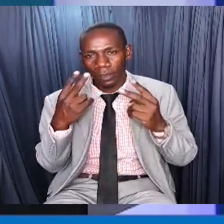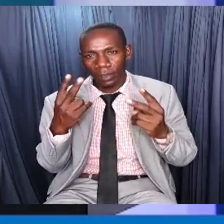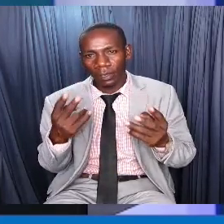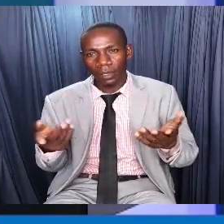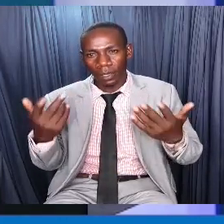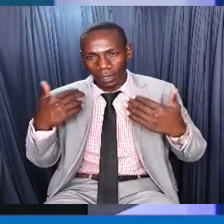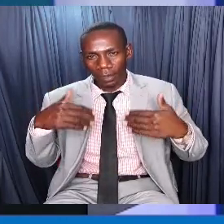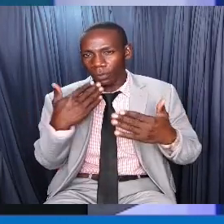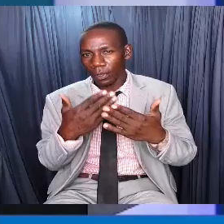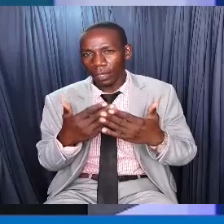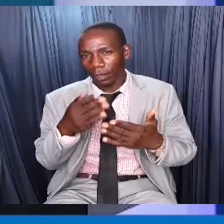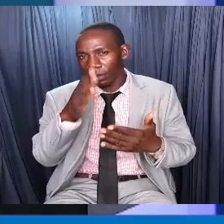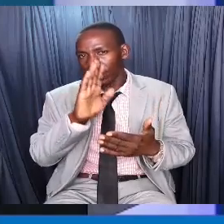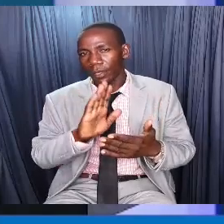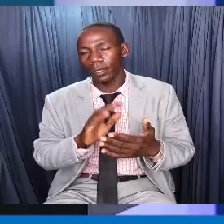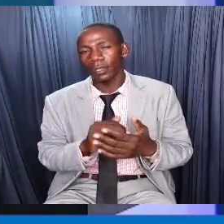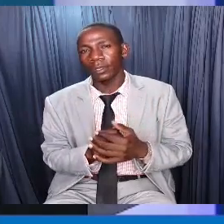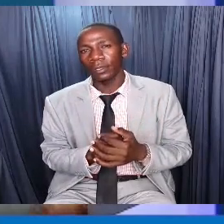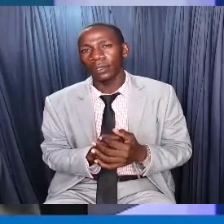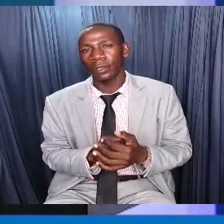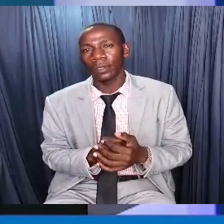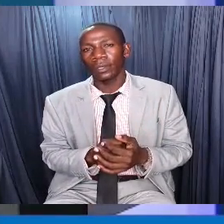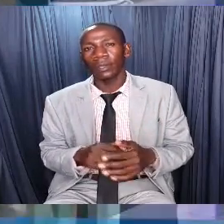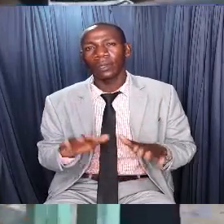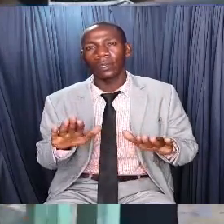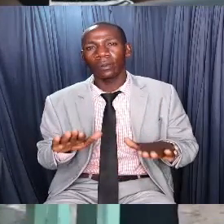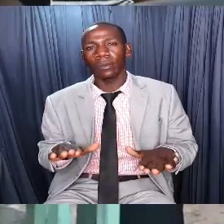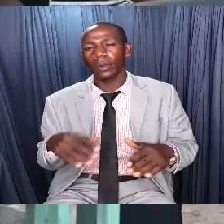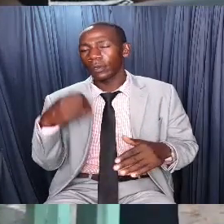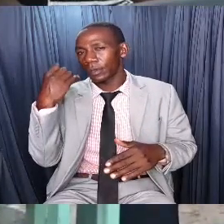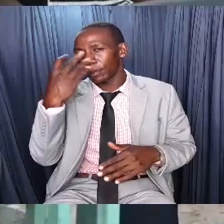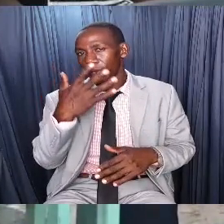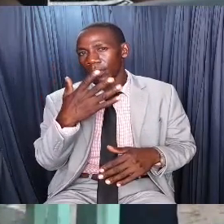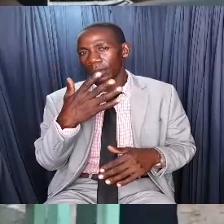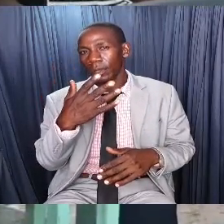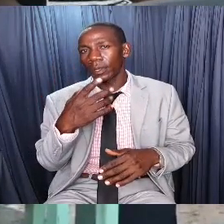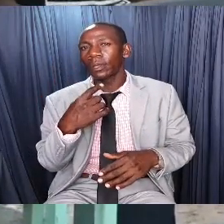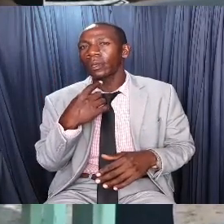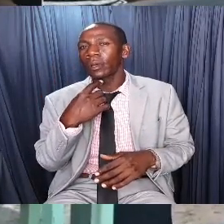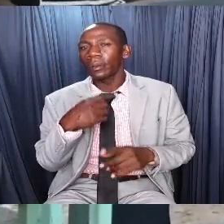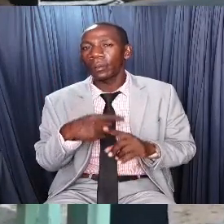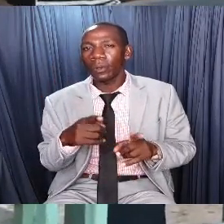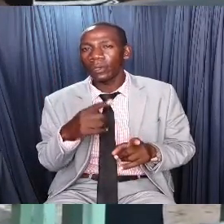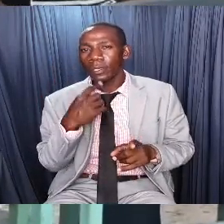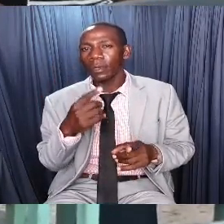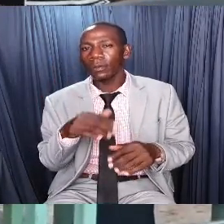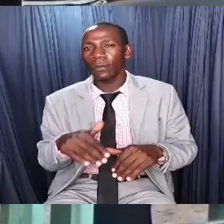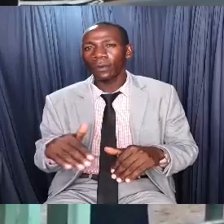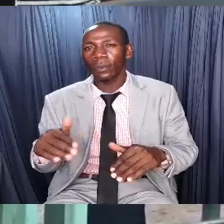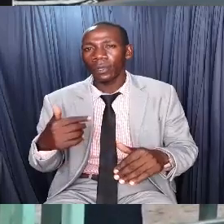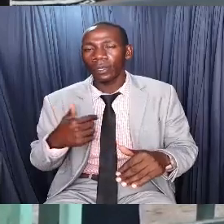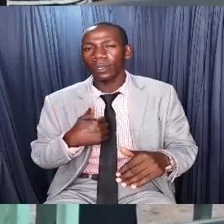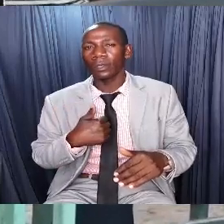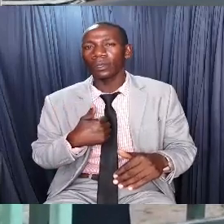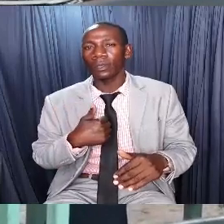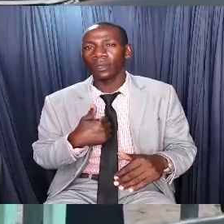shukrani. Isn't there anyone who felt like coming to thank God? Asiye akabaki na kushangaa tu. So he remained. Lakini hakusema kwa kuwa hamkunifuata. But he didn't say now that you never followed